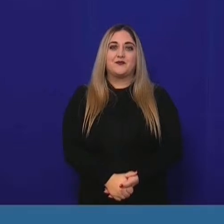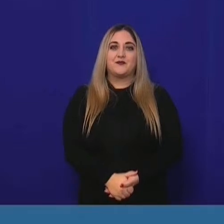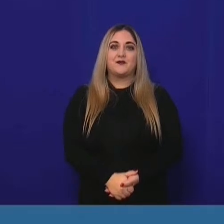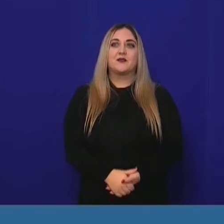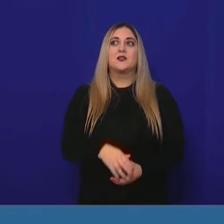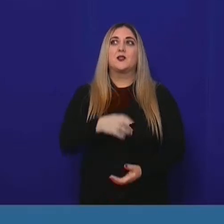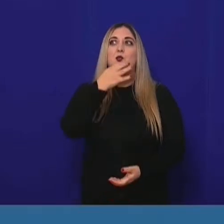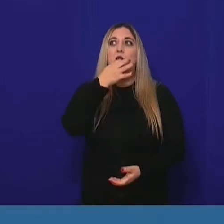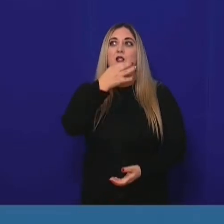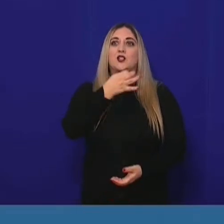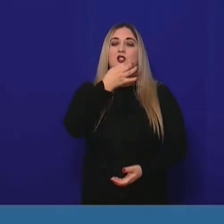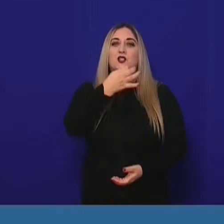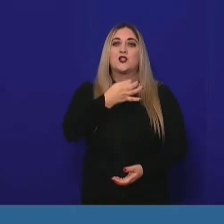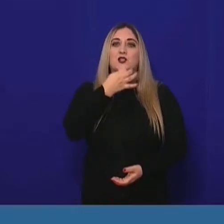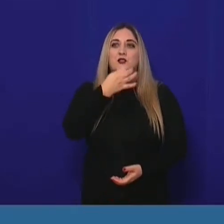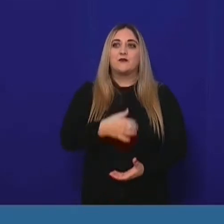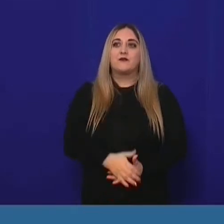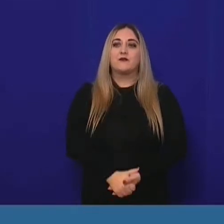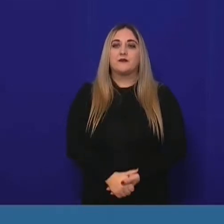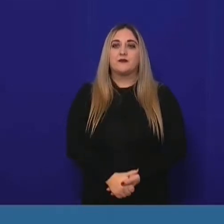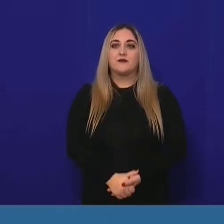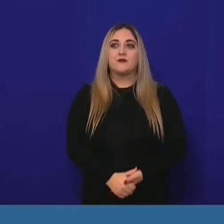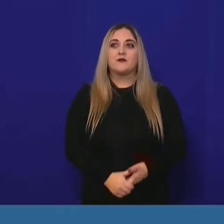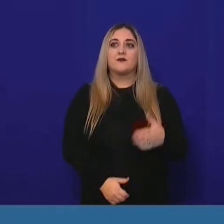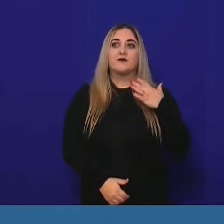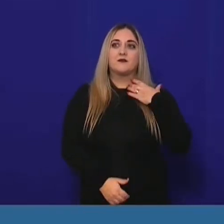Naddu għal-mistoqsijiet.